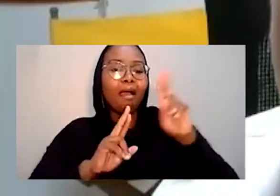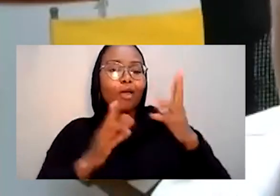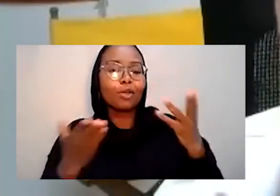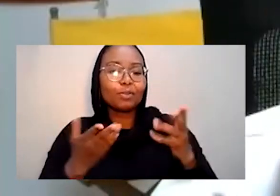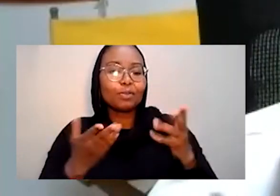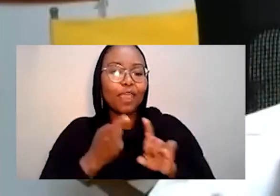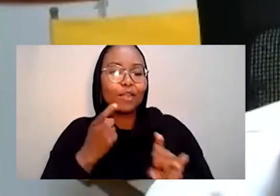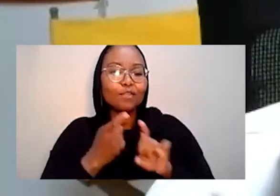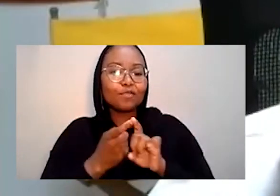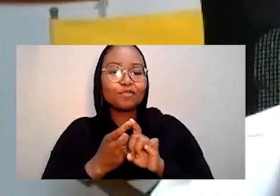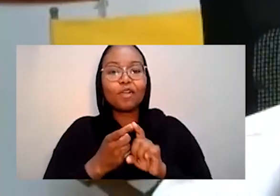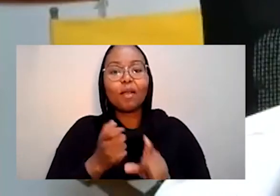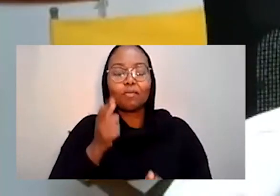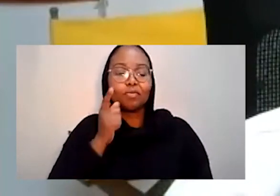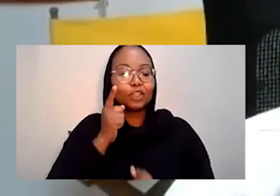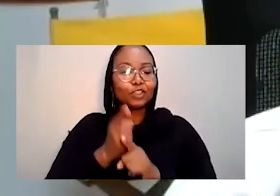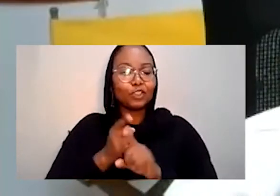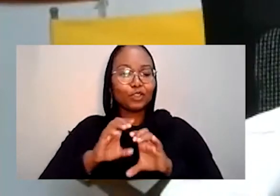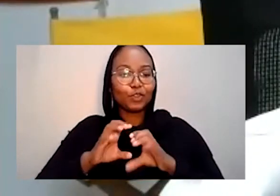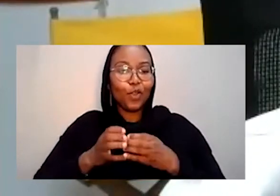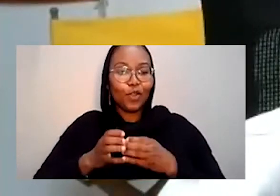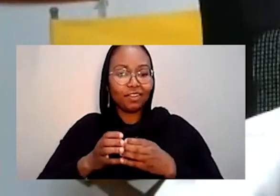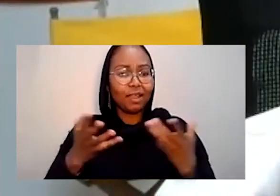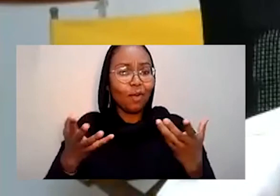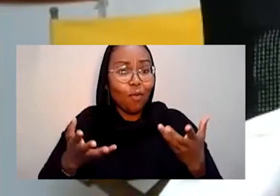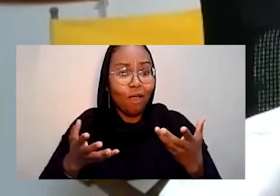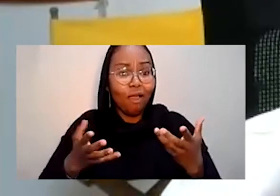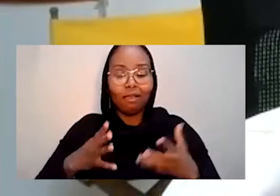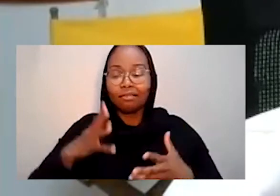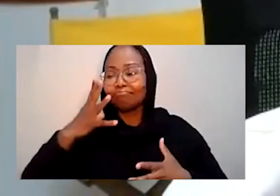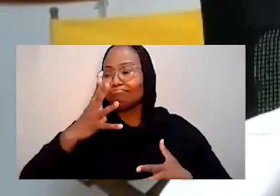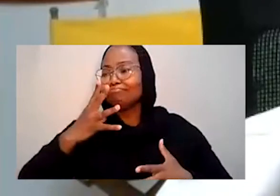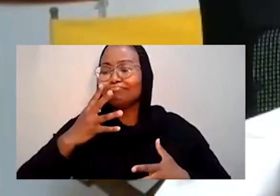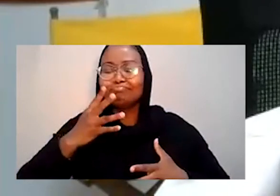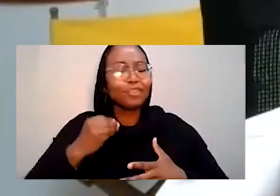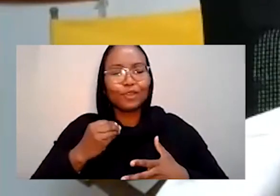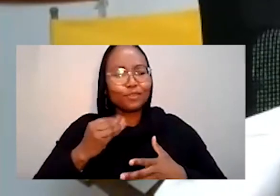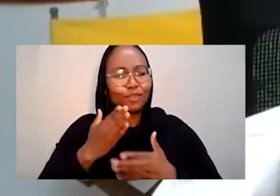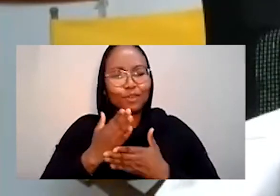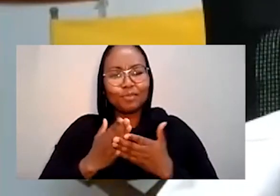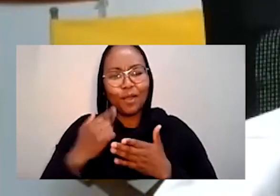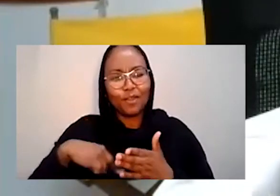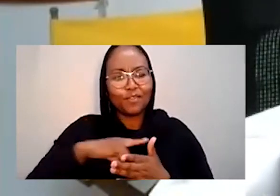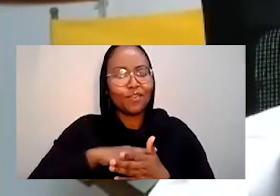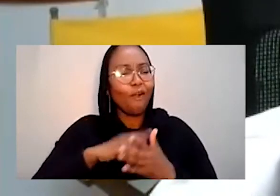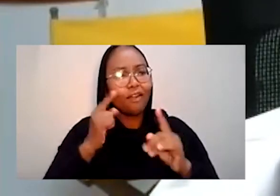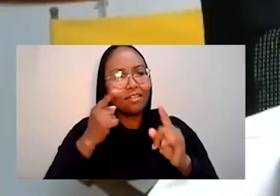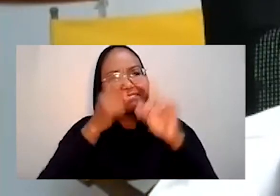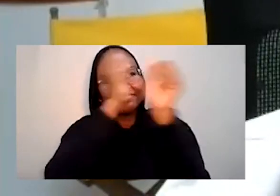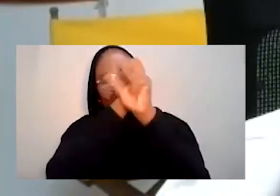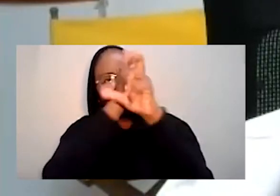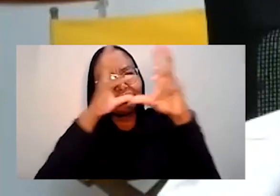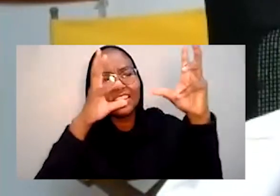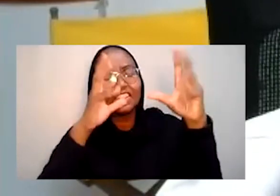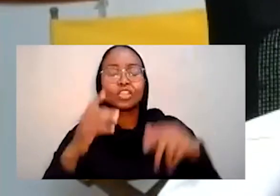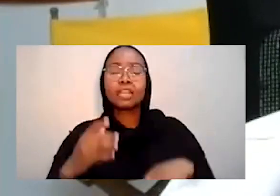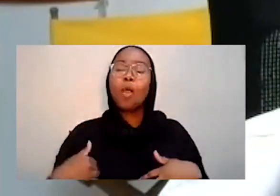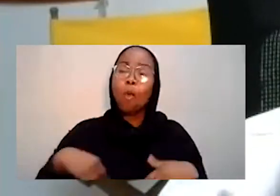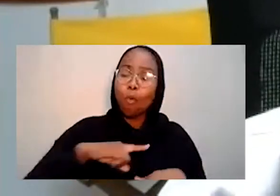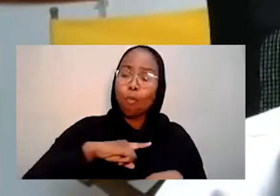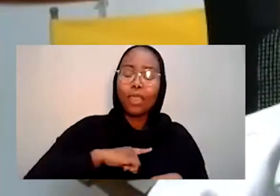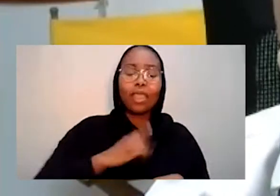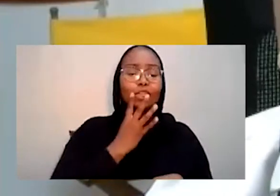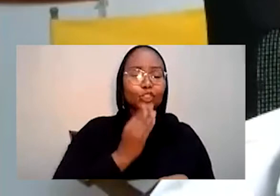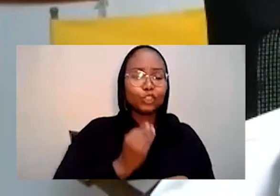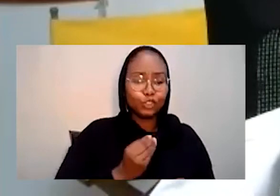beauty of the Sisterhood lies in the exquisite simplicity of the founder's vision, that we Jewish and